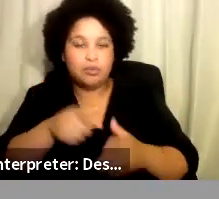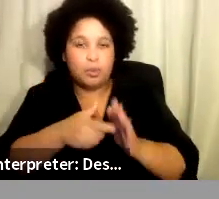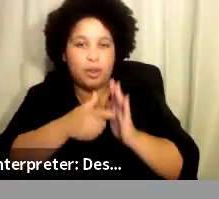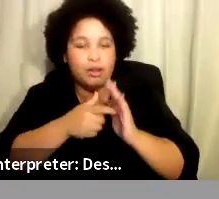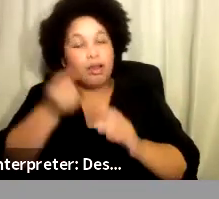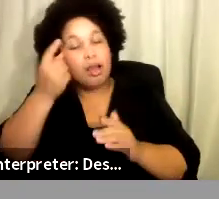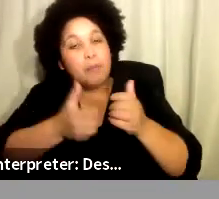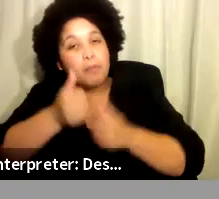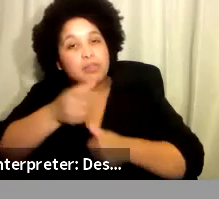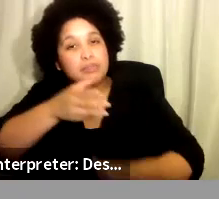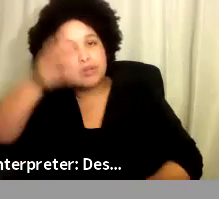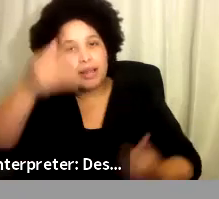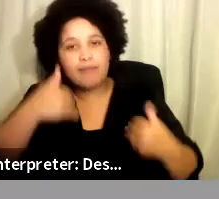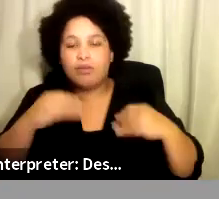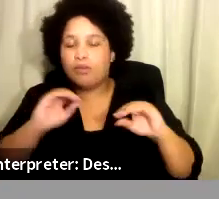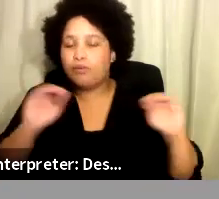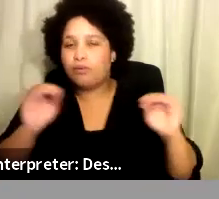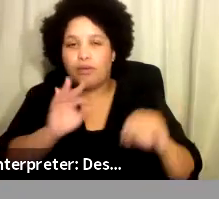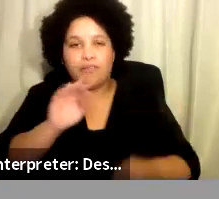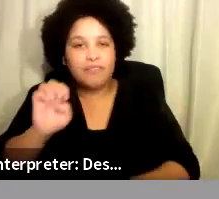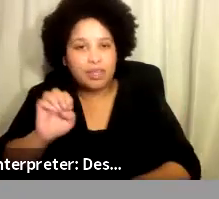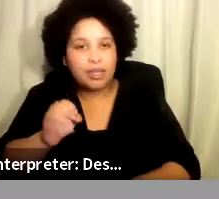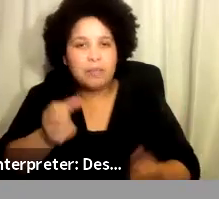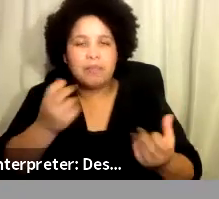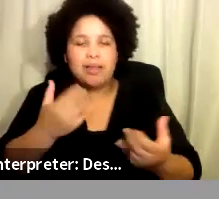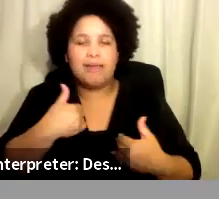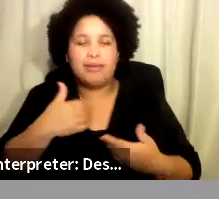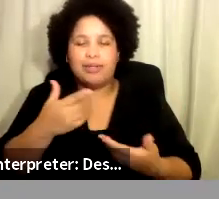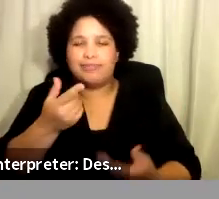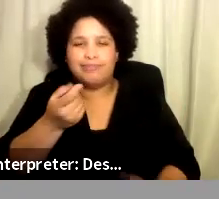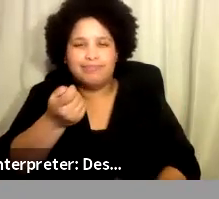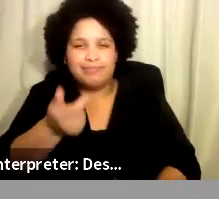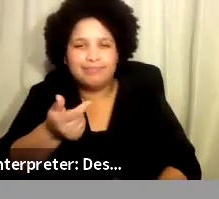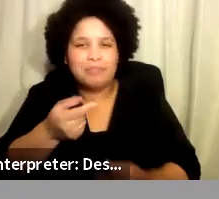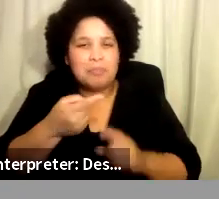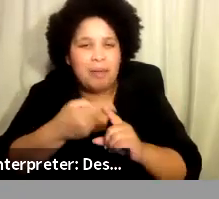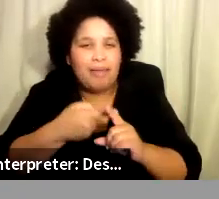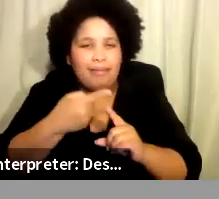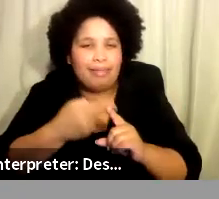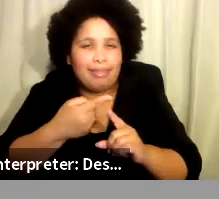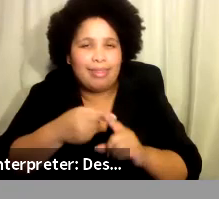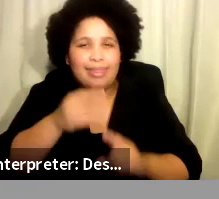parents have no fees, and many of them have very, very small fees monthly.